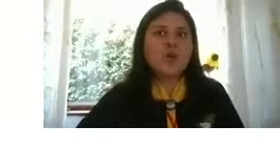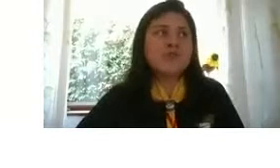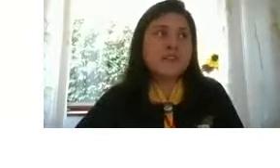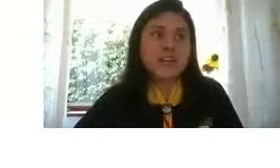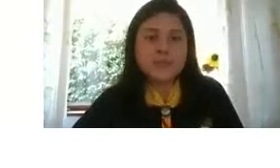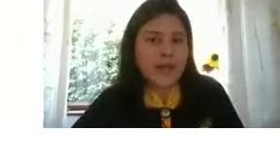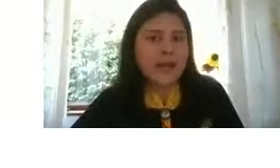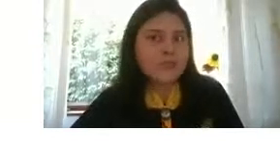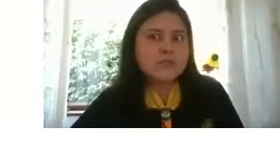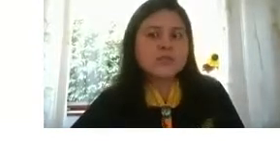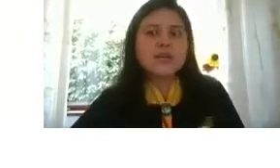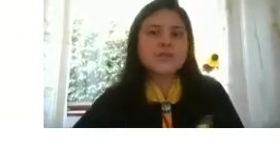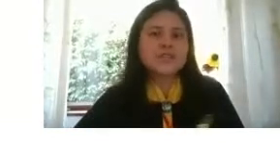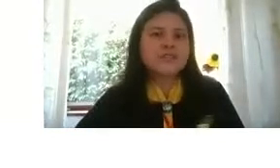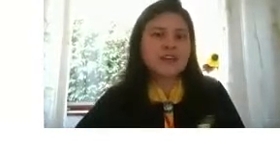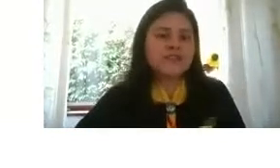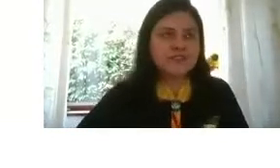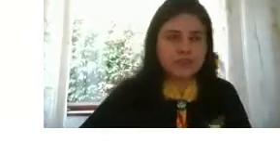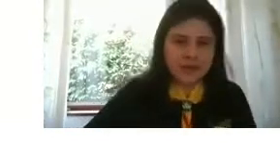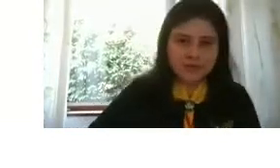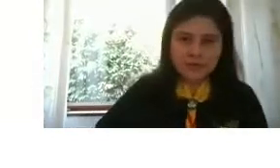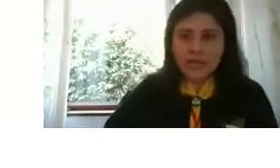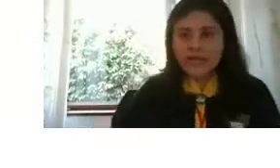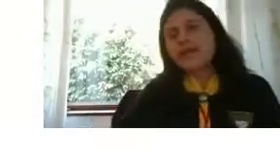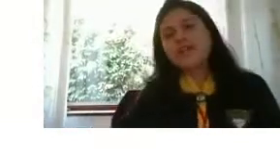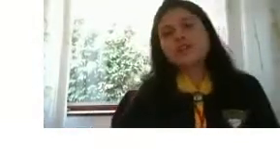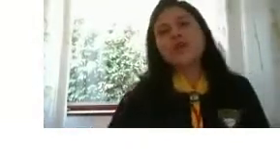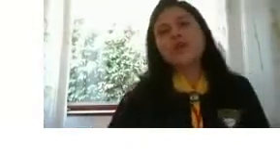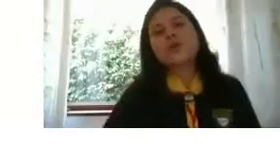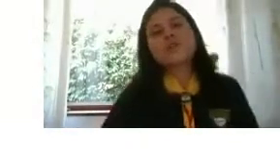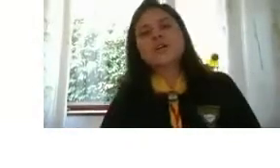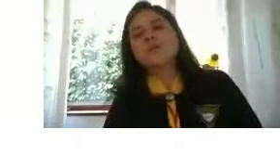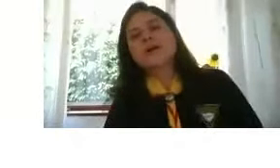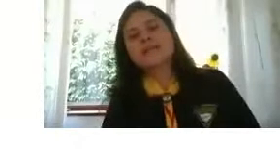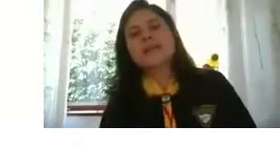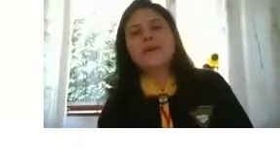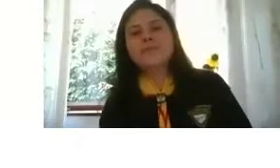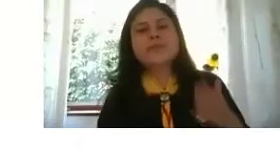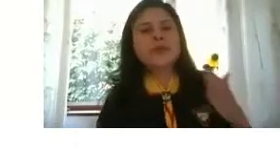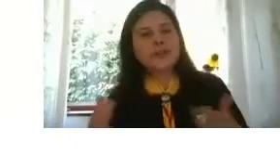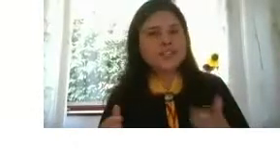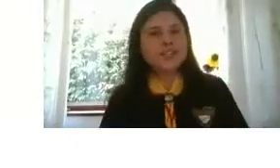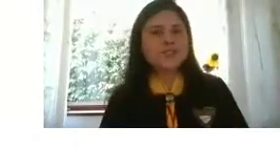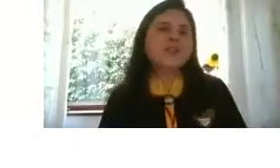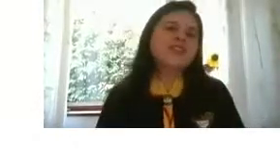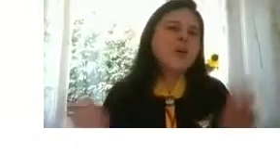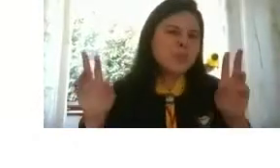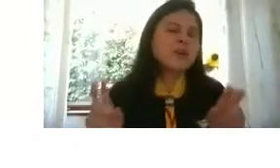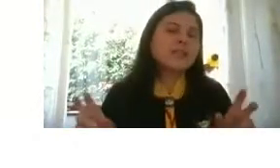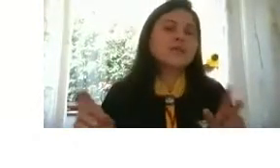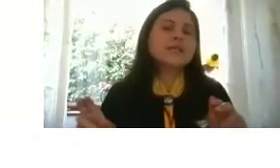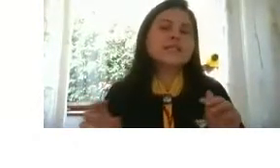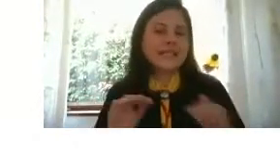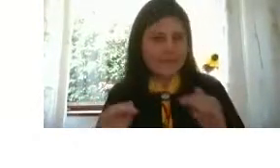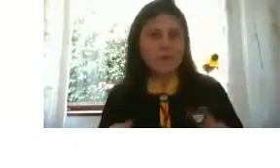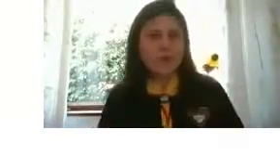from £500, £250 each course, but today we're going to try to give more or